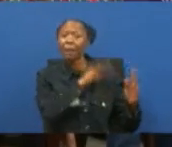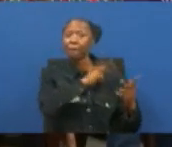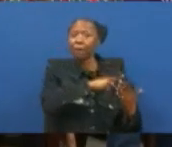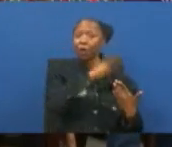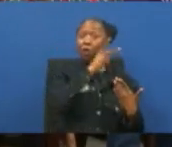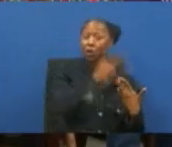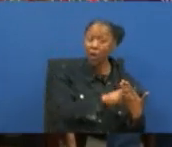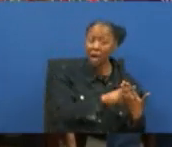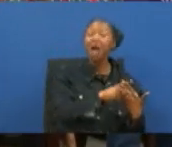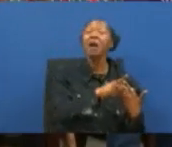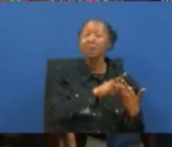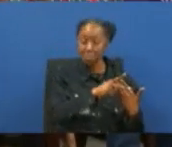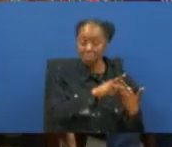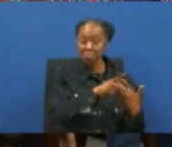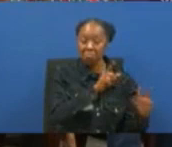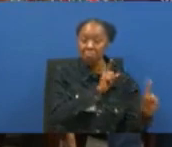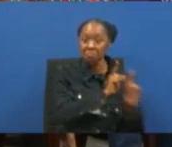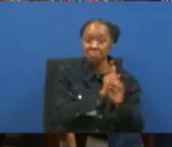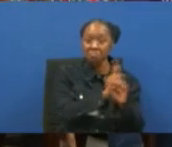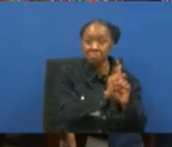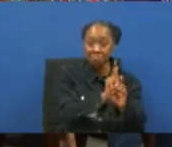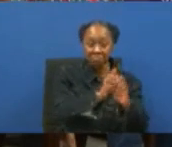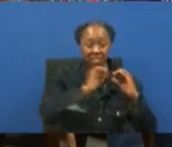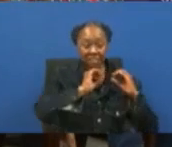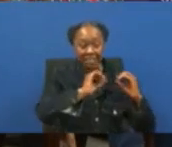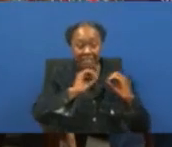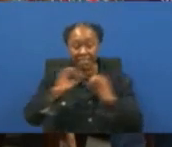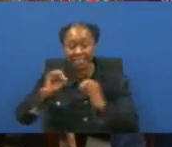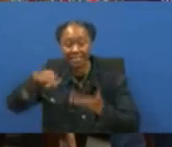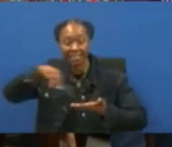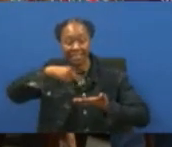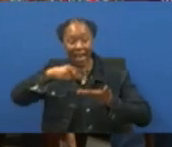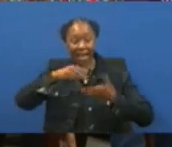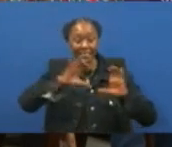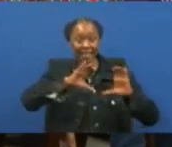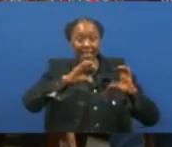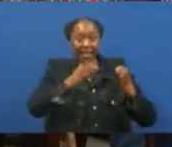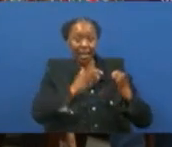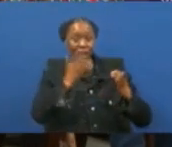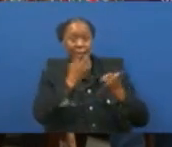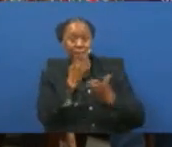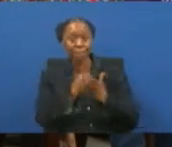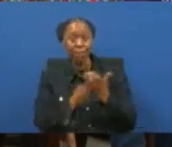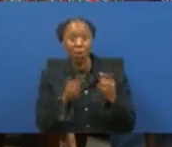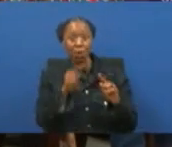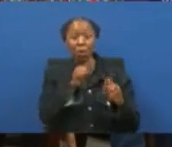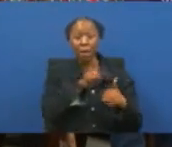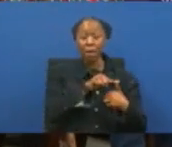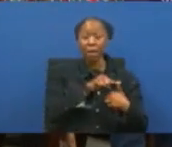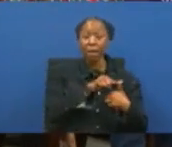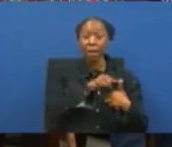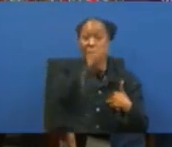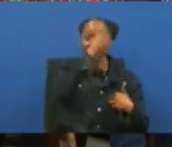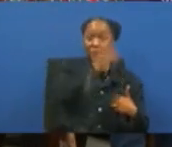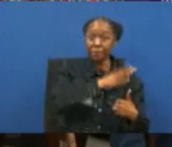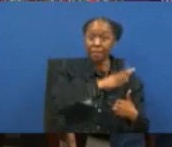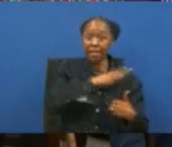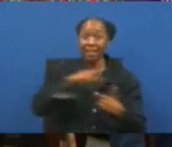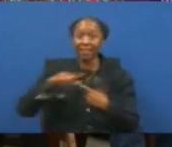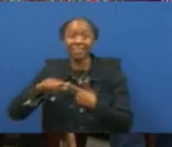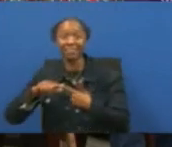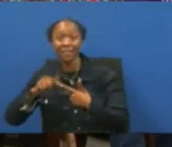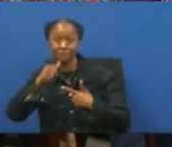to mentor and teach dance classes to both the male and the